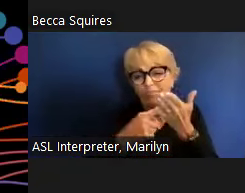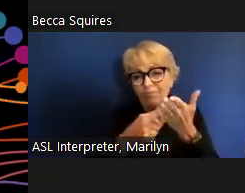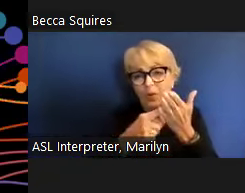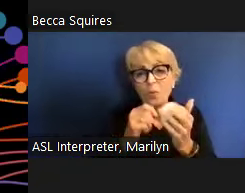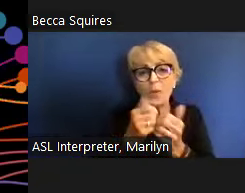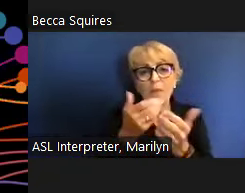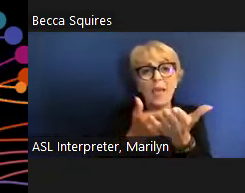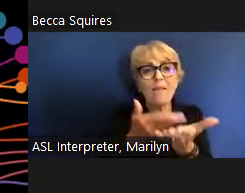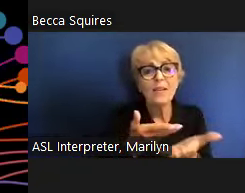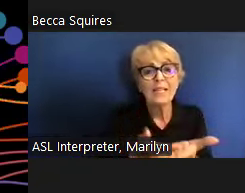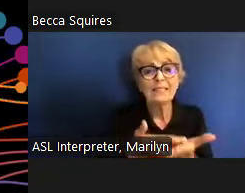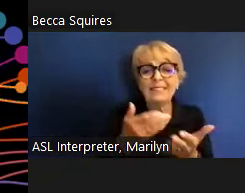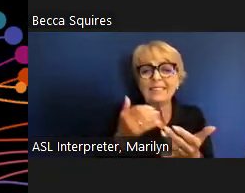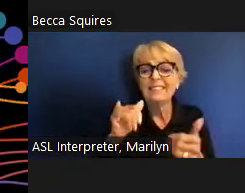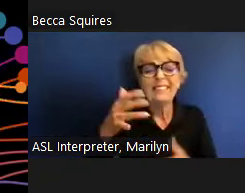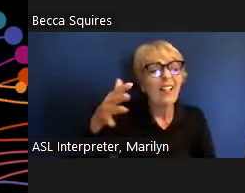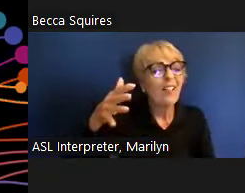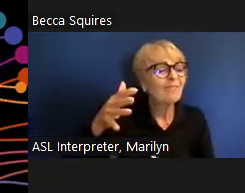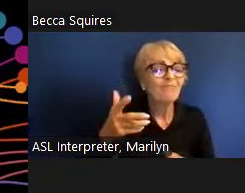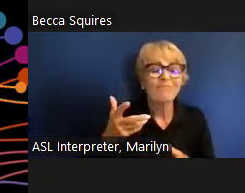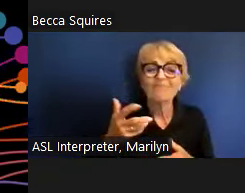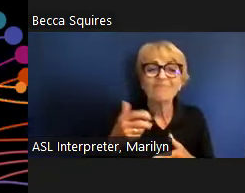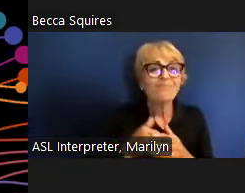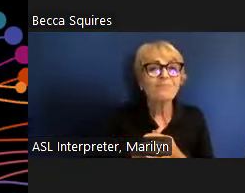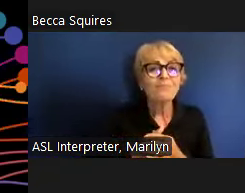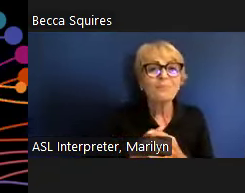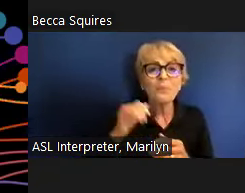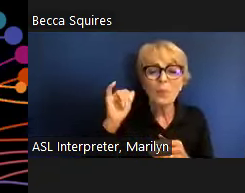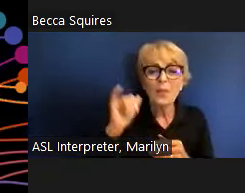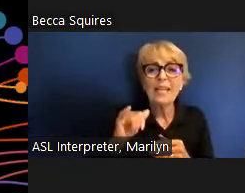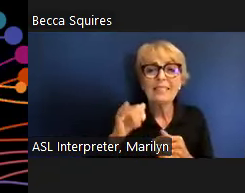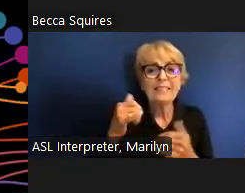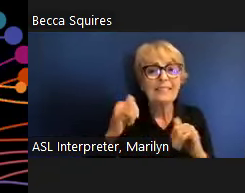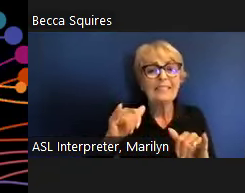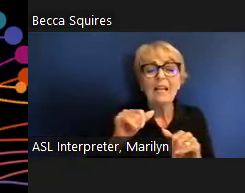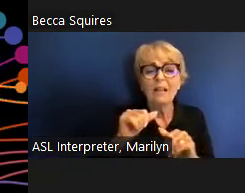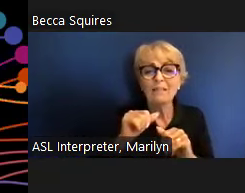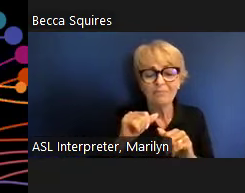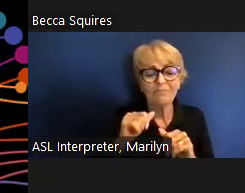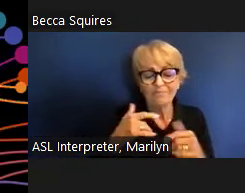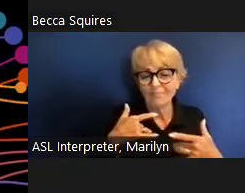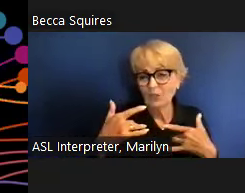evidence is. It's still shaky at this point, but it is still an area of concern.